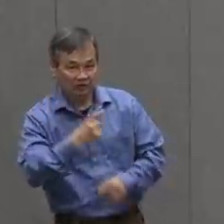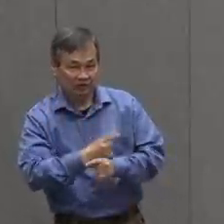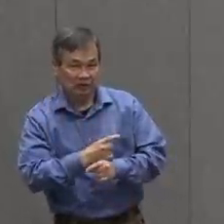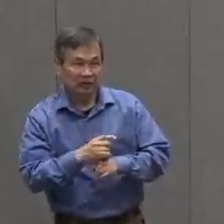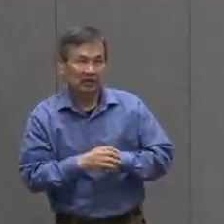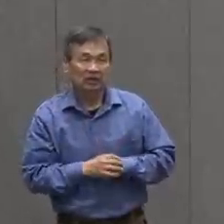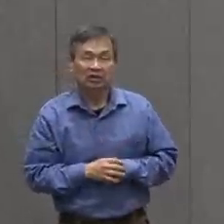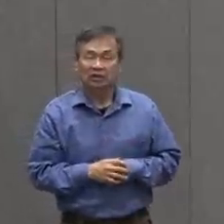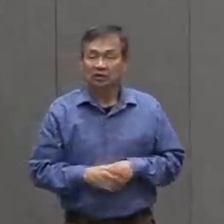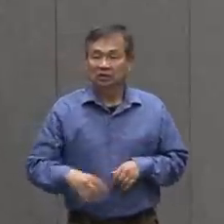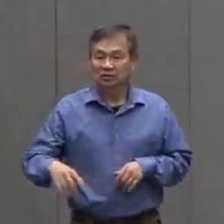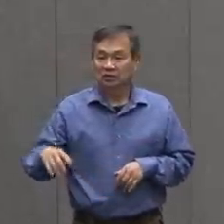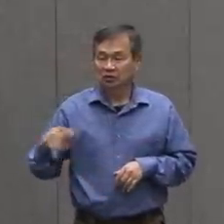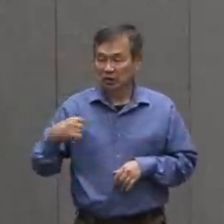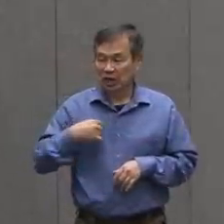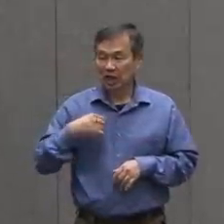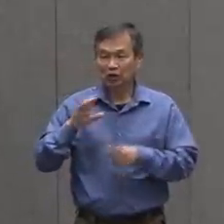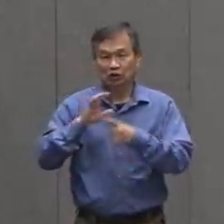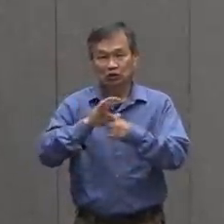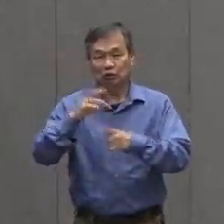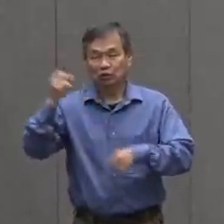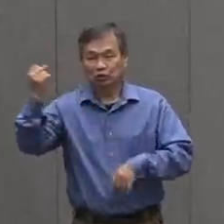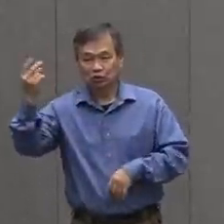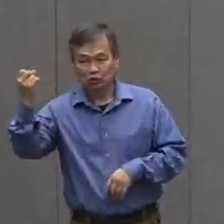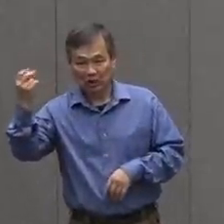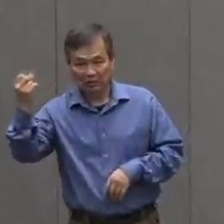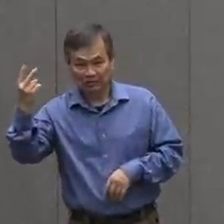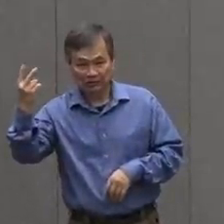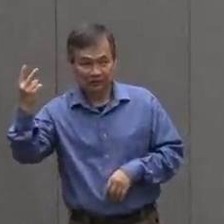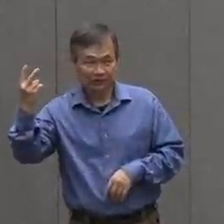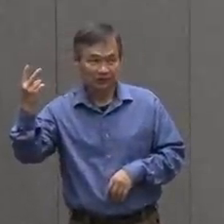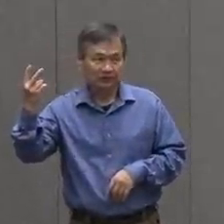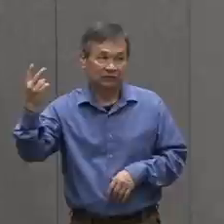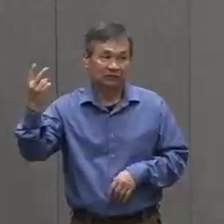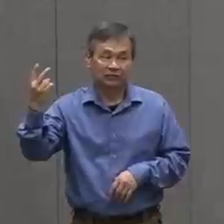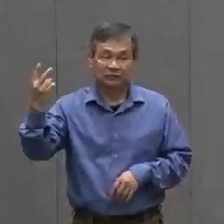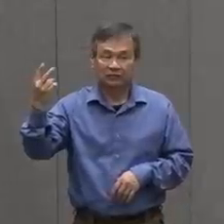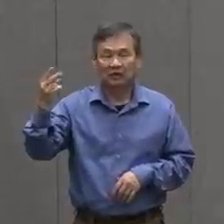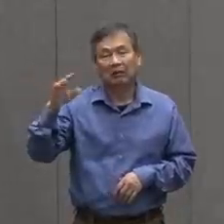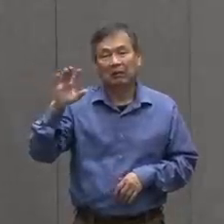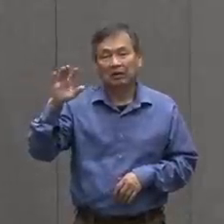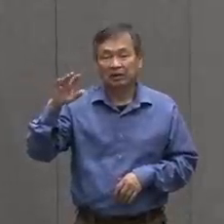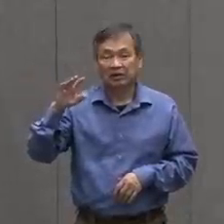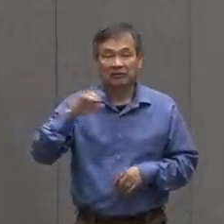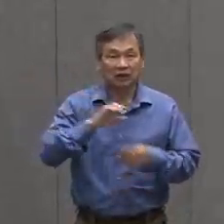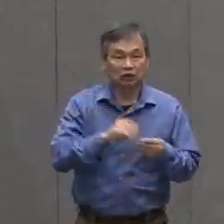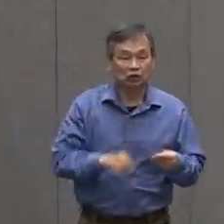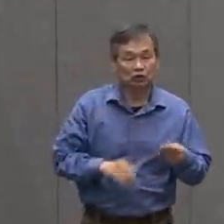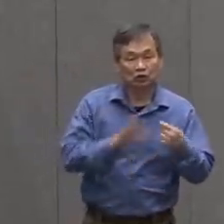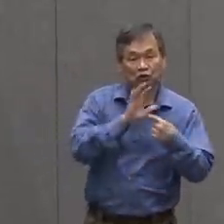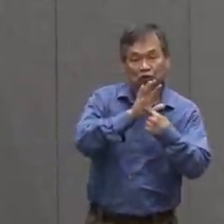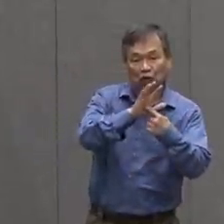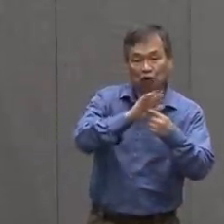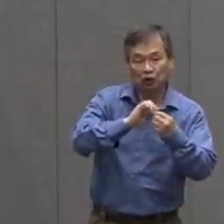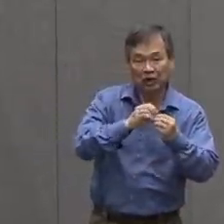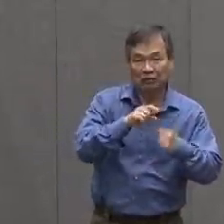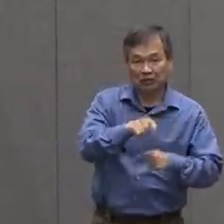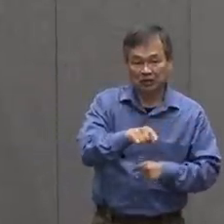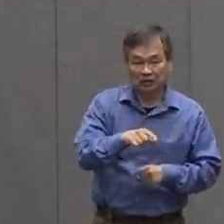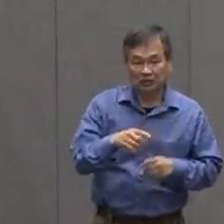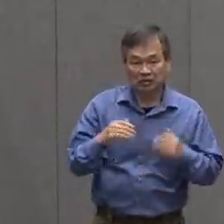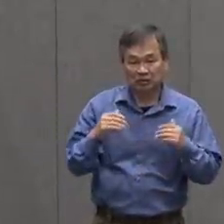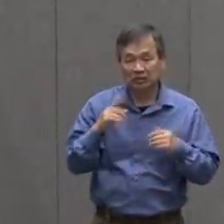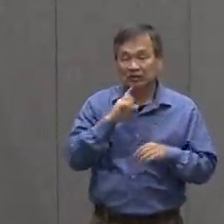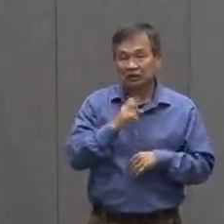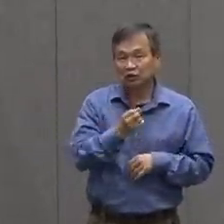And if the card I show you is the number 12, then we put it on this side. If the card I show